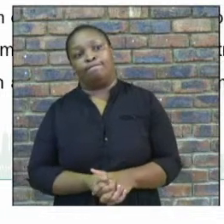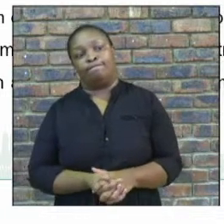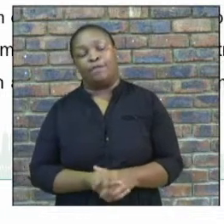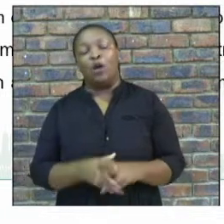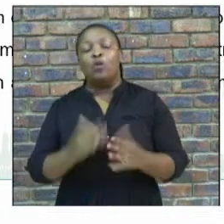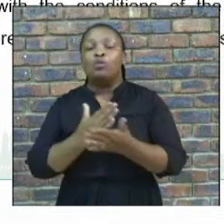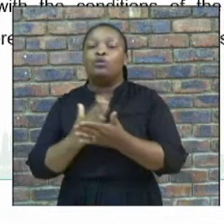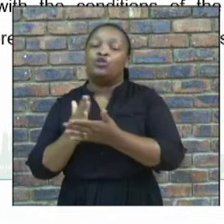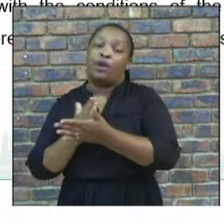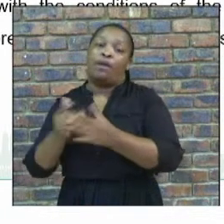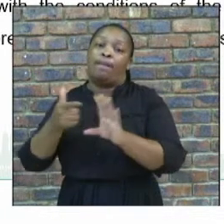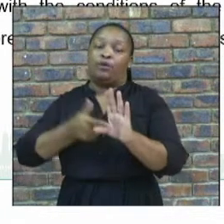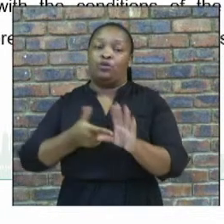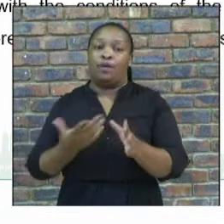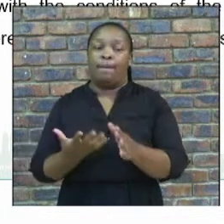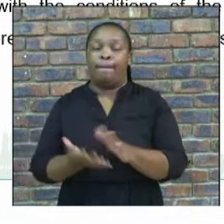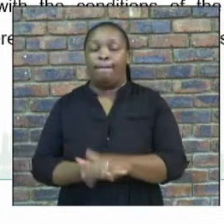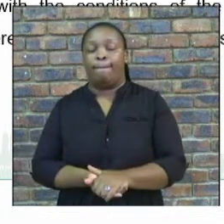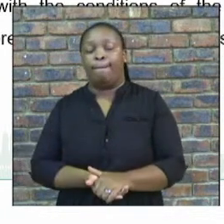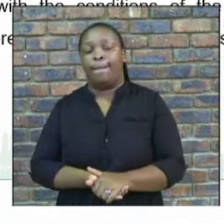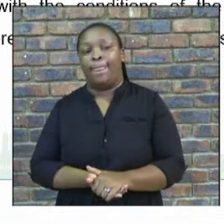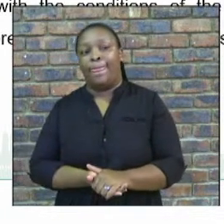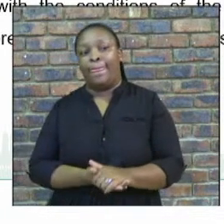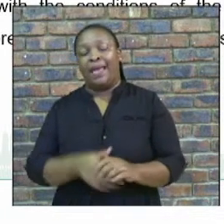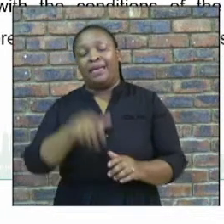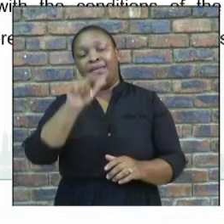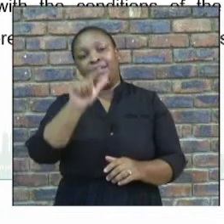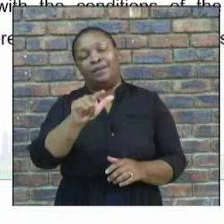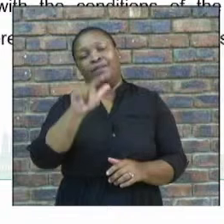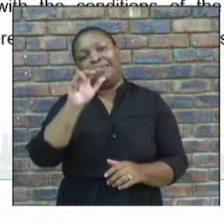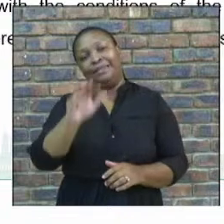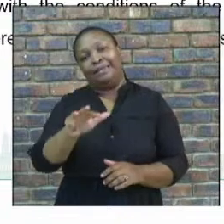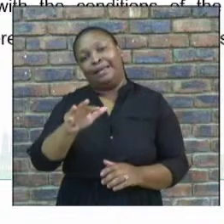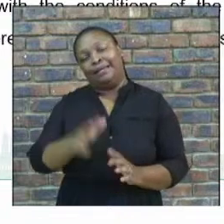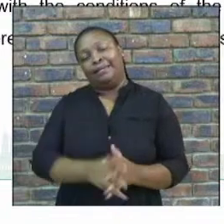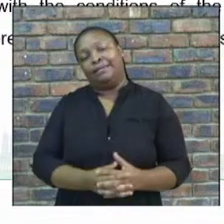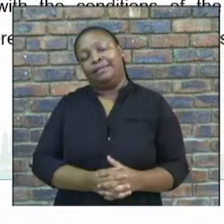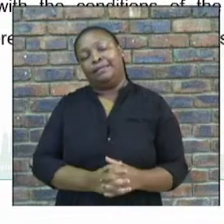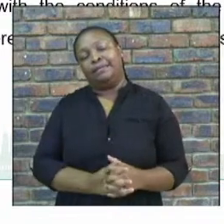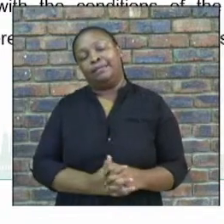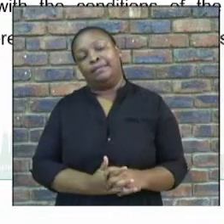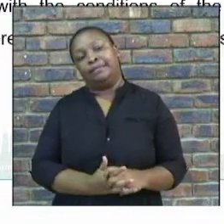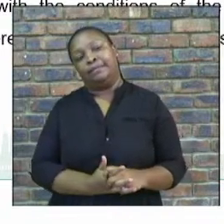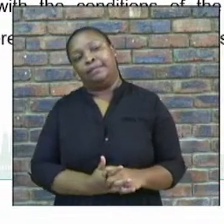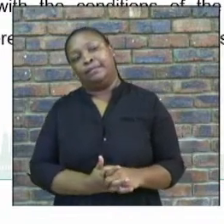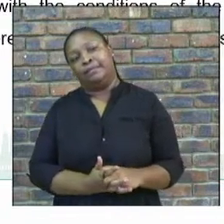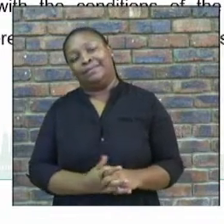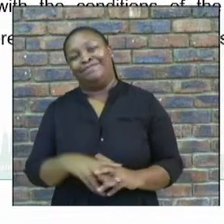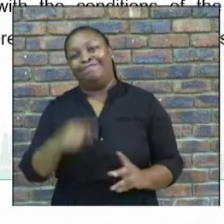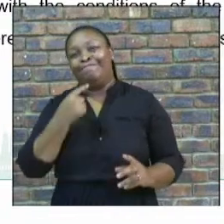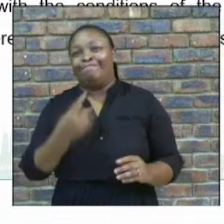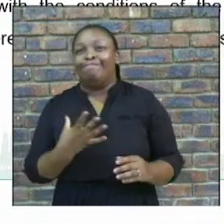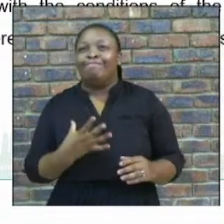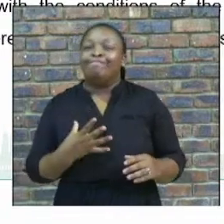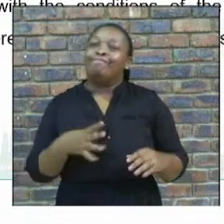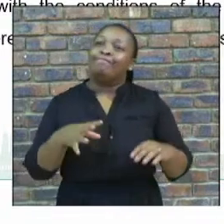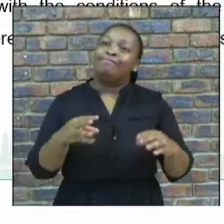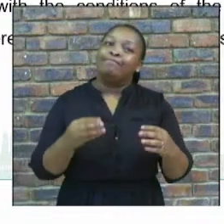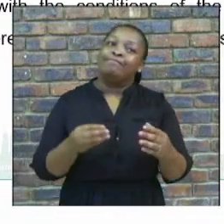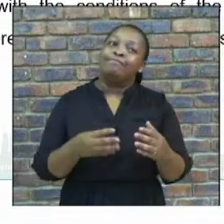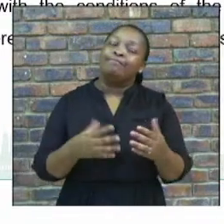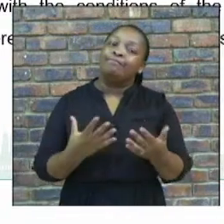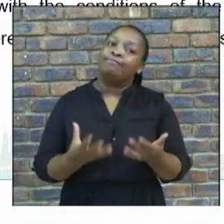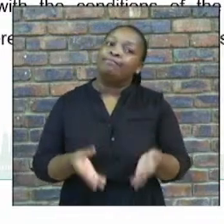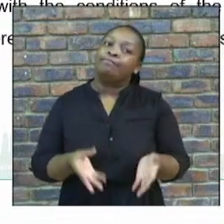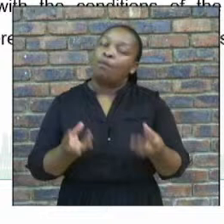activities. Then 79, this talks to submission of information